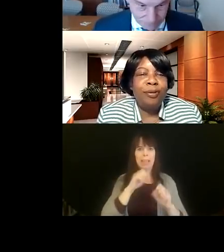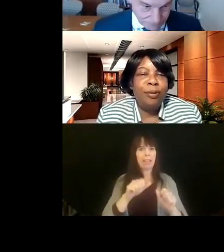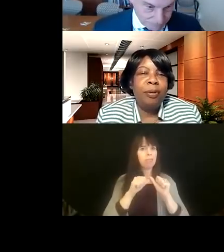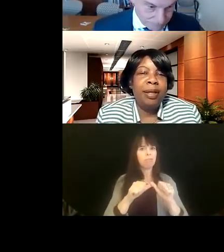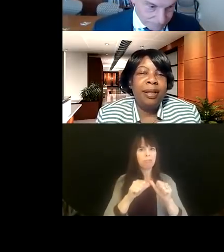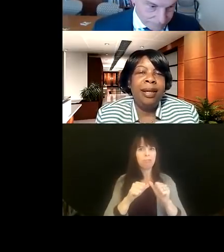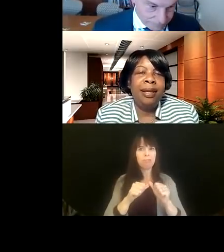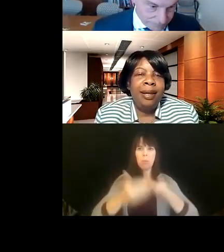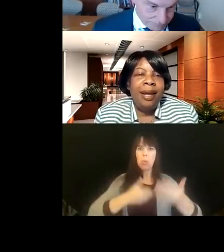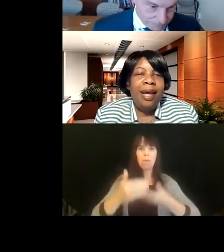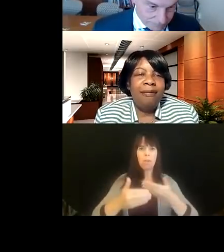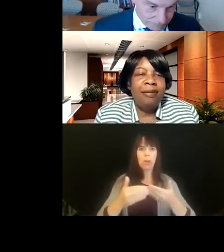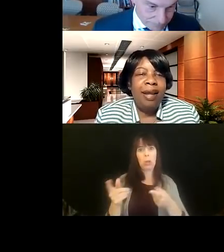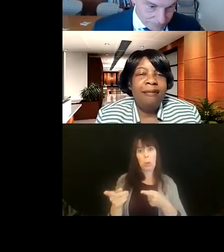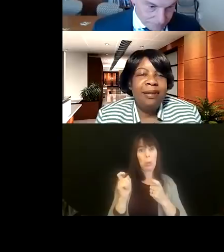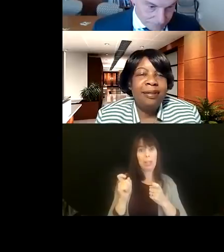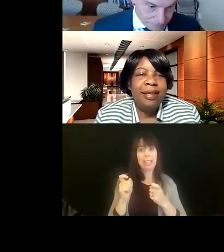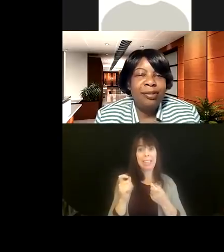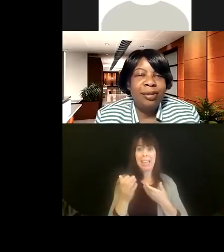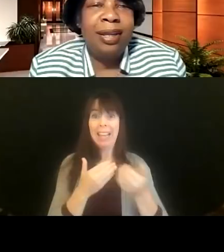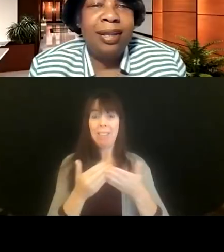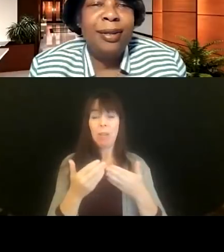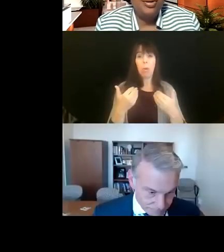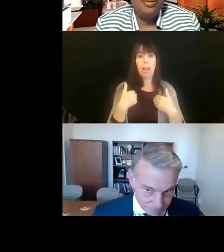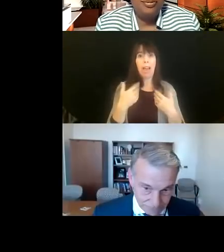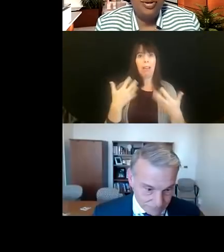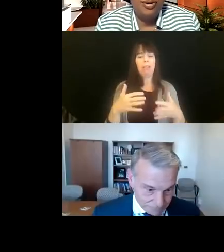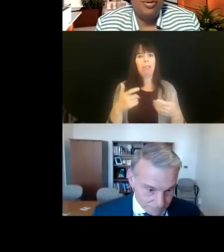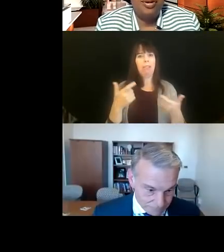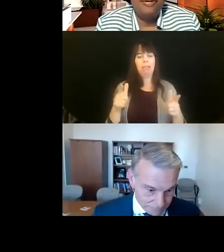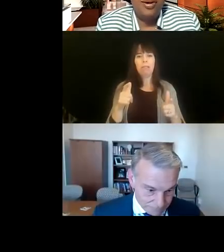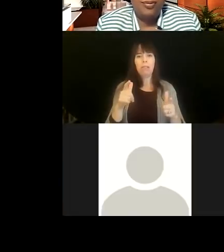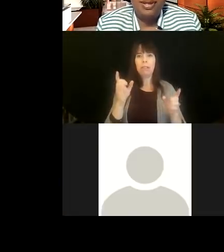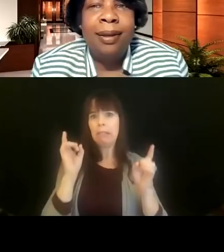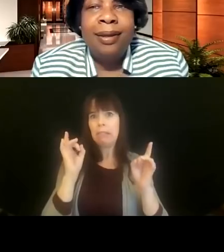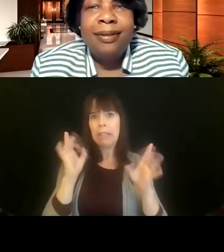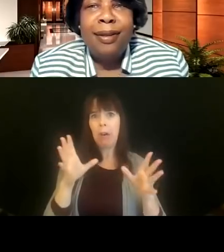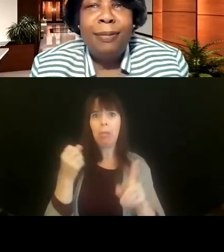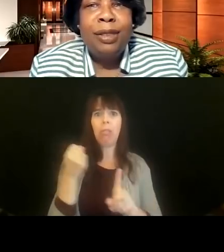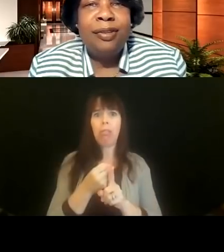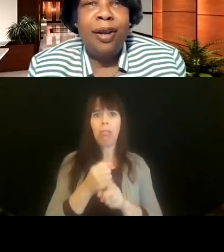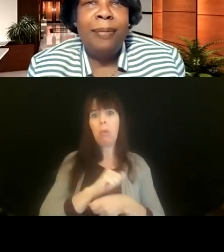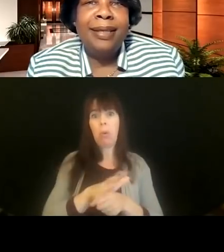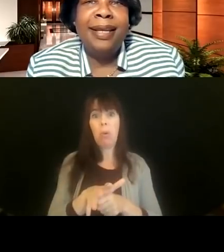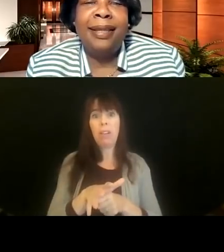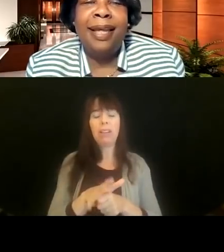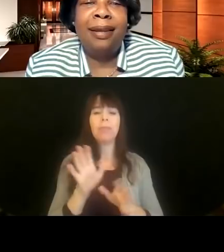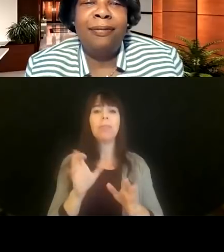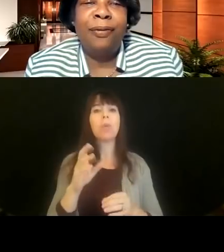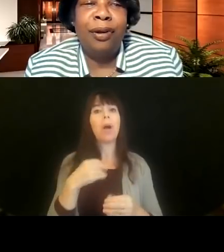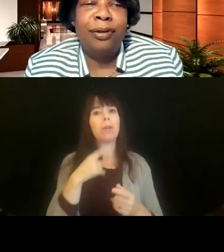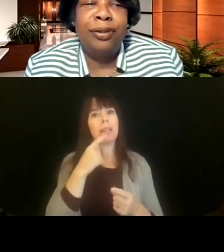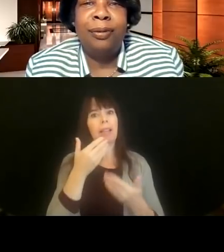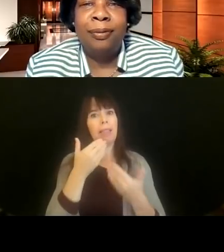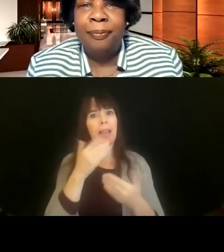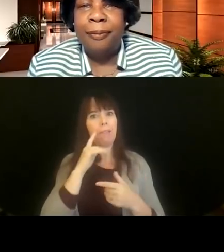forward so quickly after having such a terrible go of COVID. So let me just start by saying thank you for